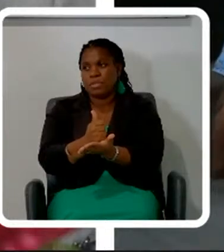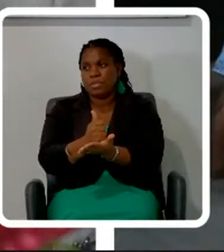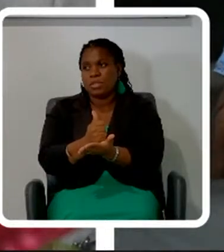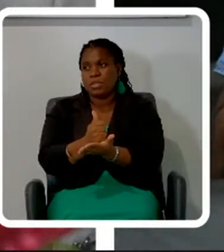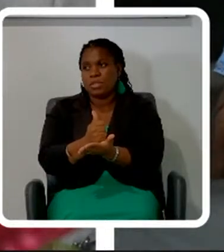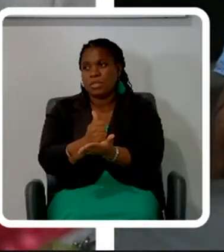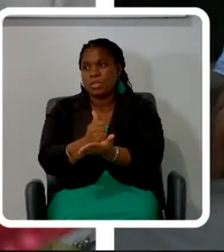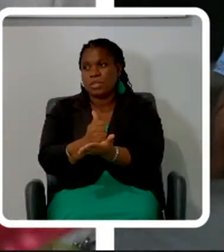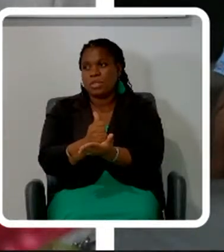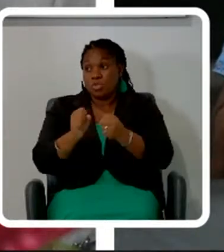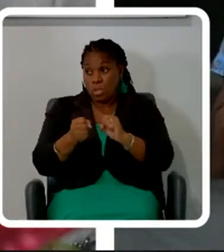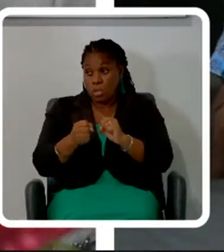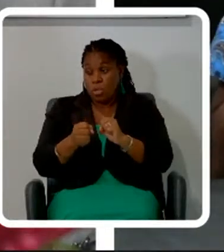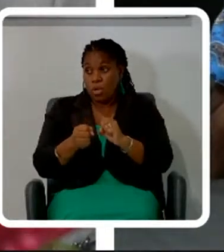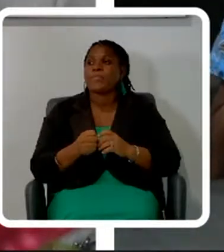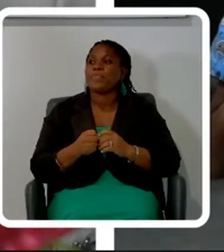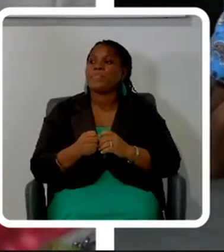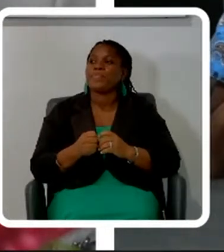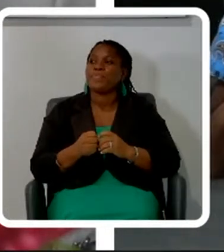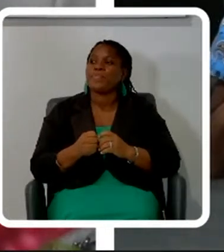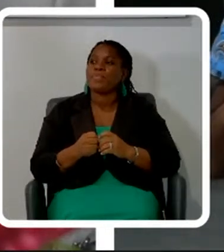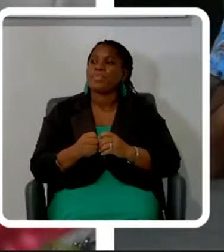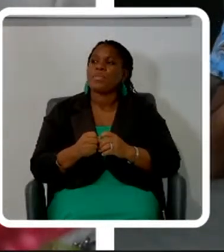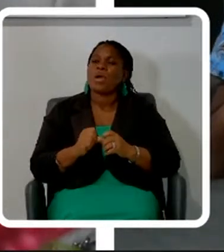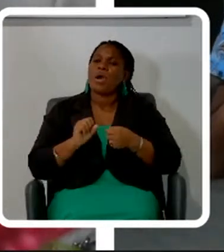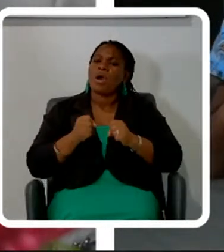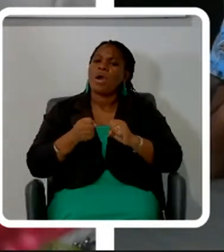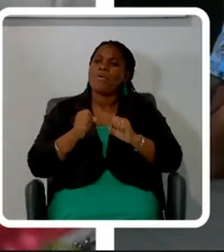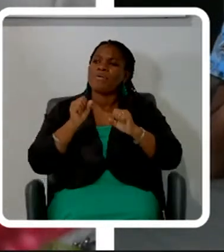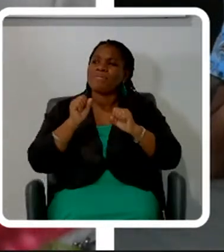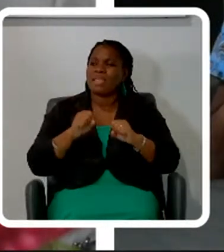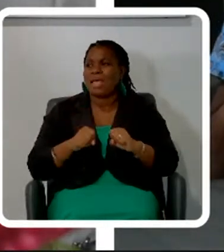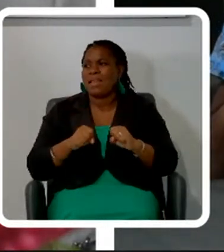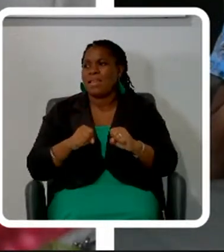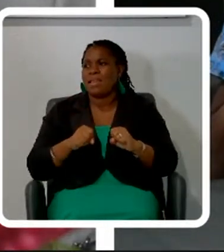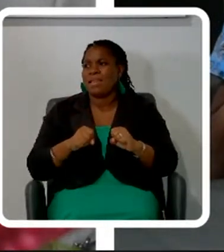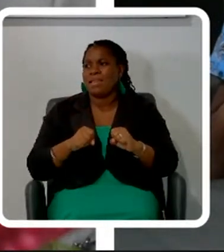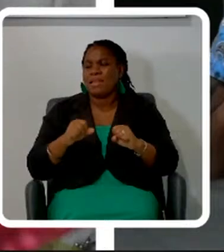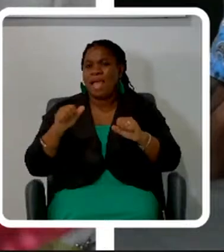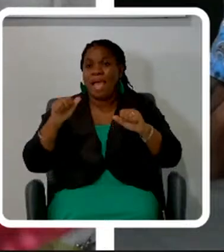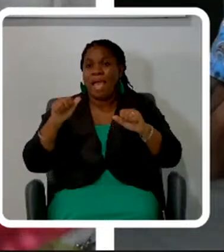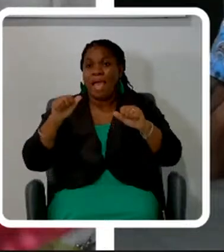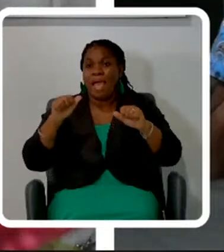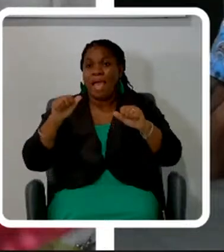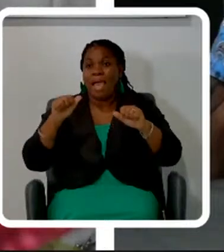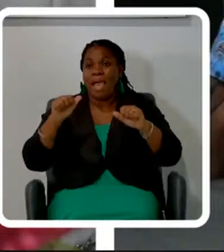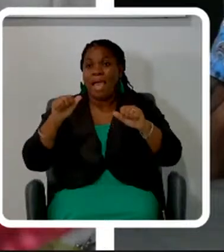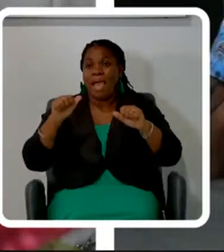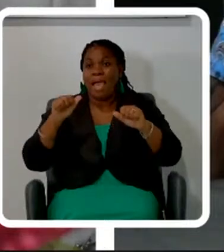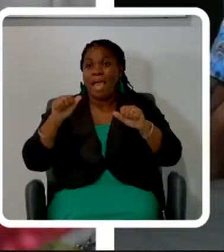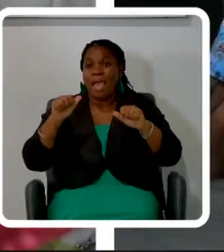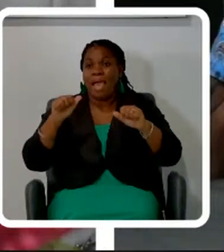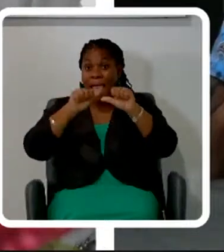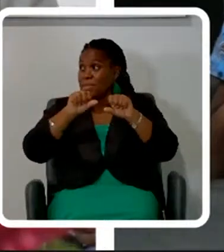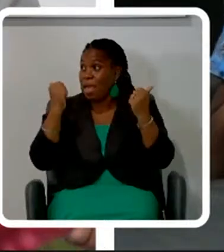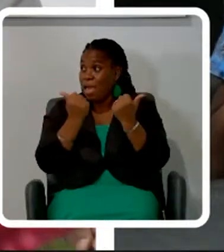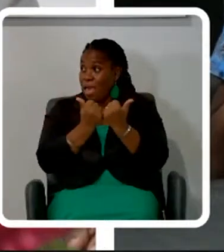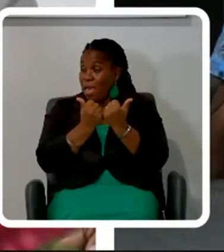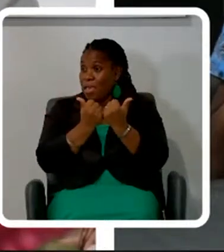can an agent be selling our citizenship?